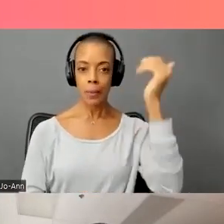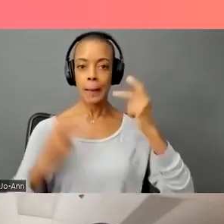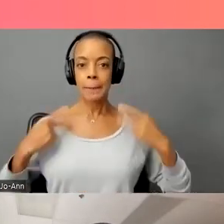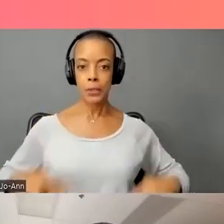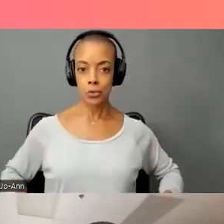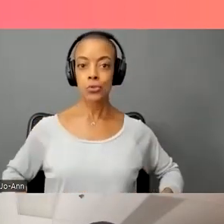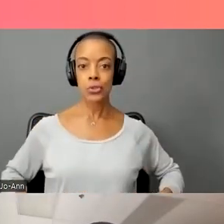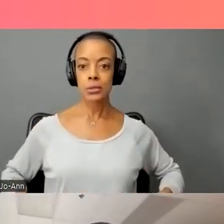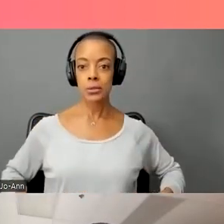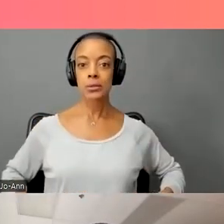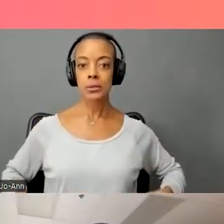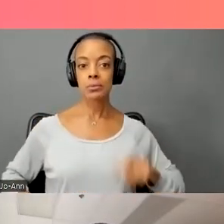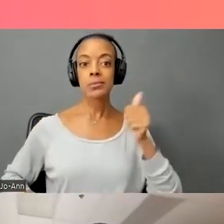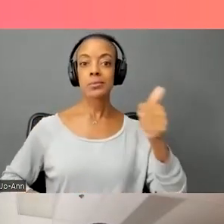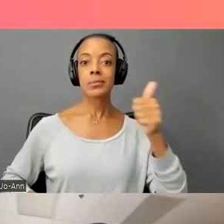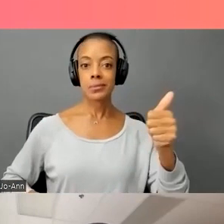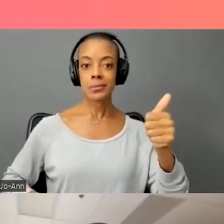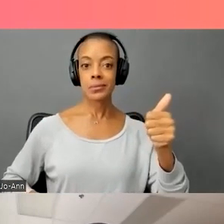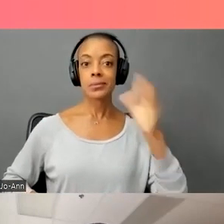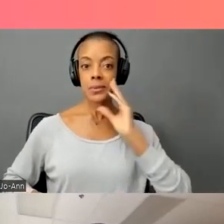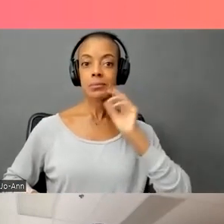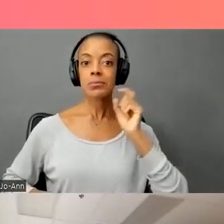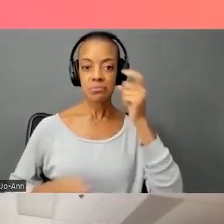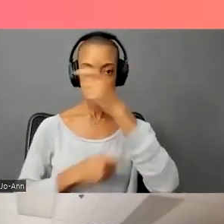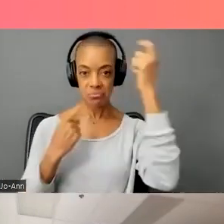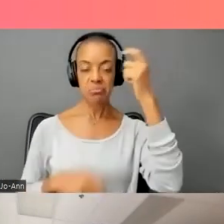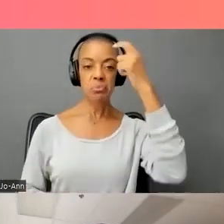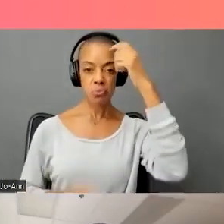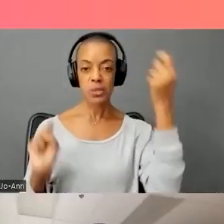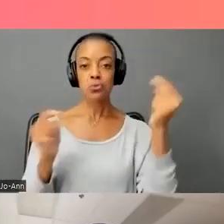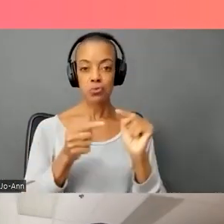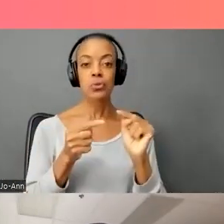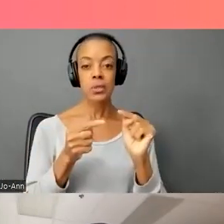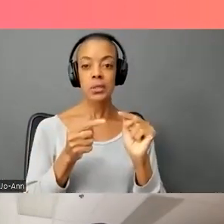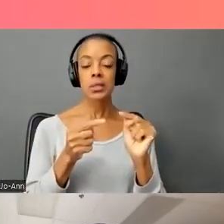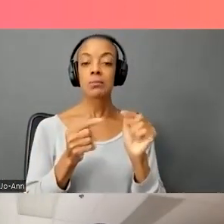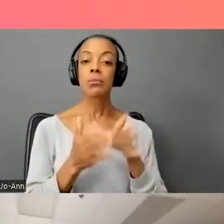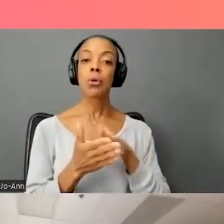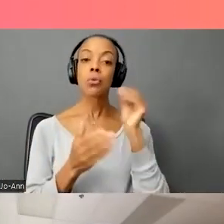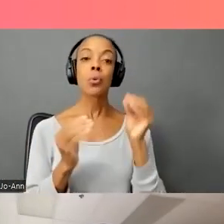are experiencing a traumatic brain injury. Learn a little bit more